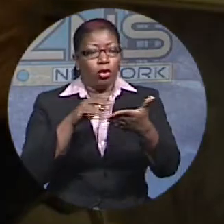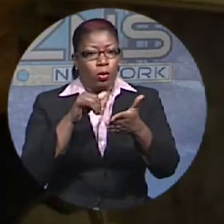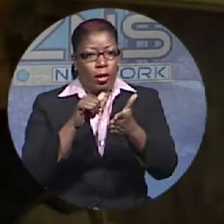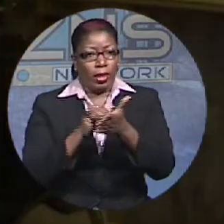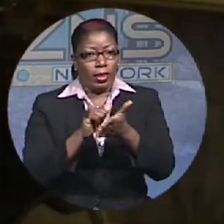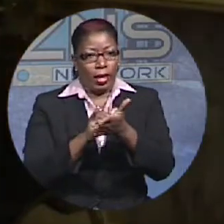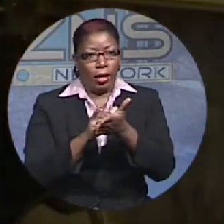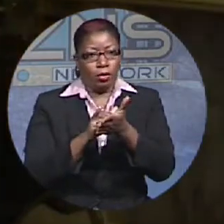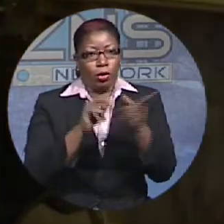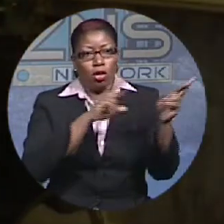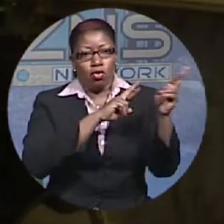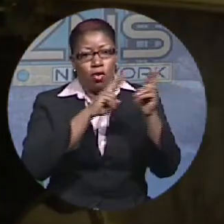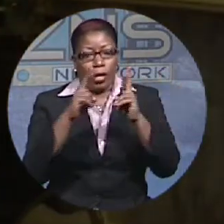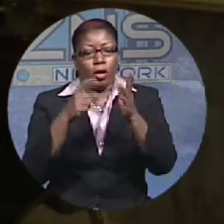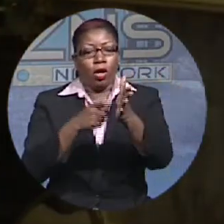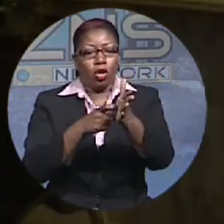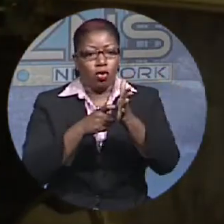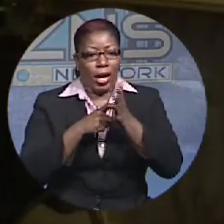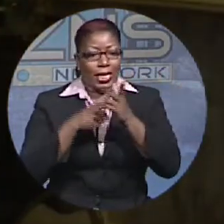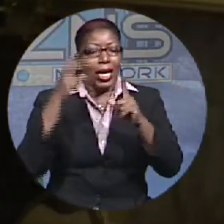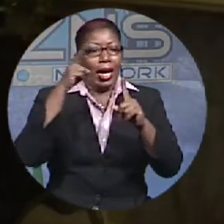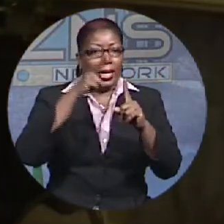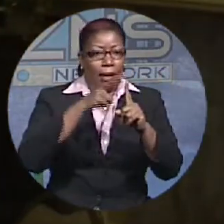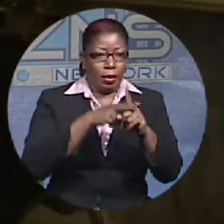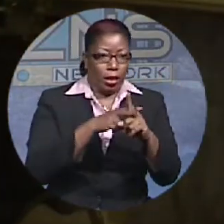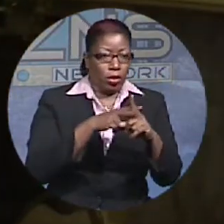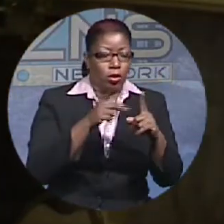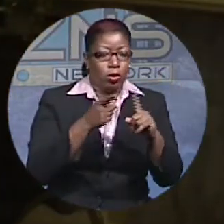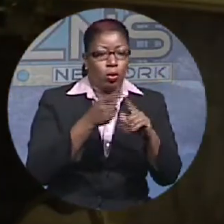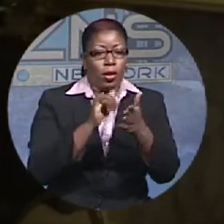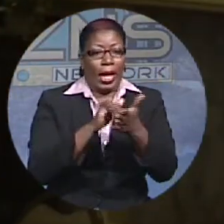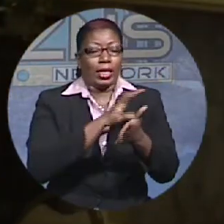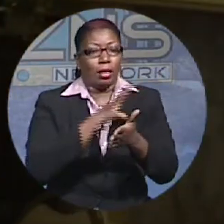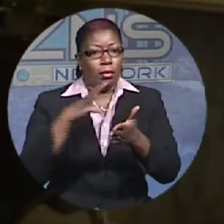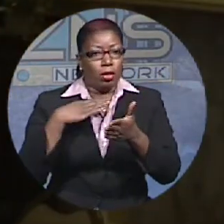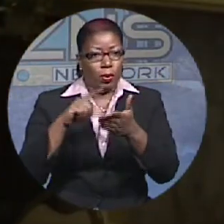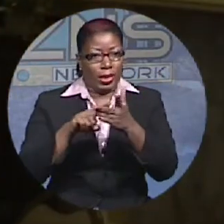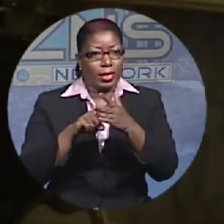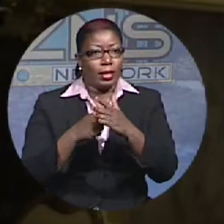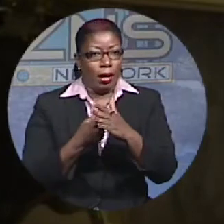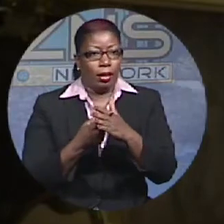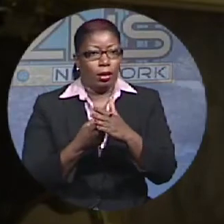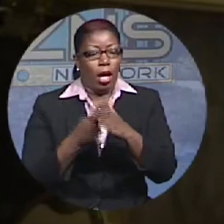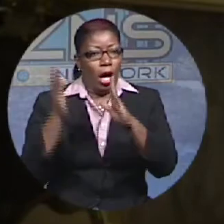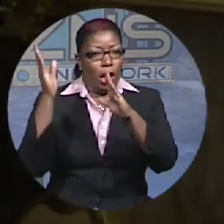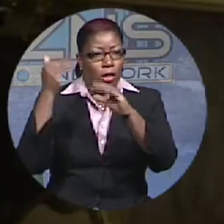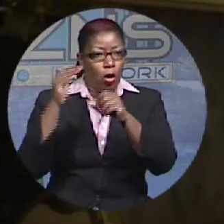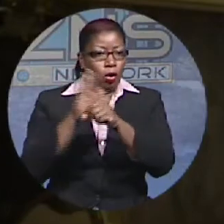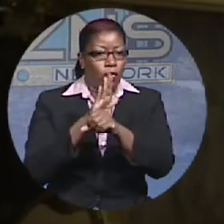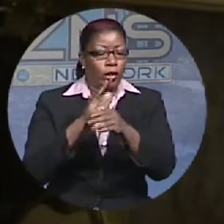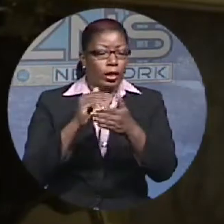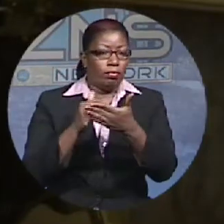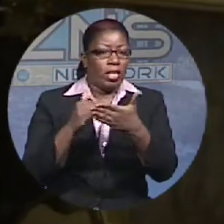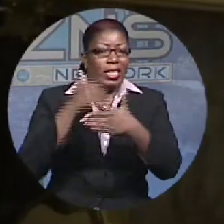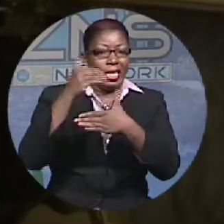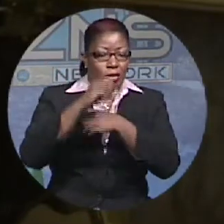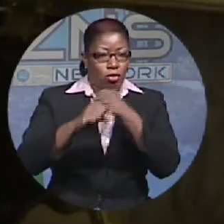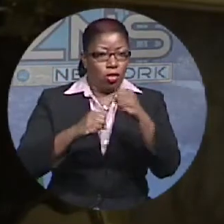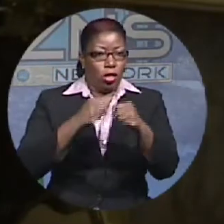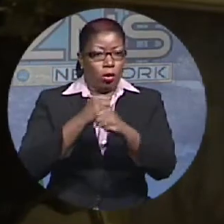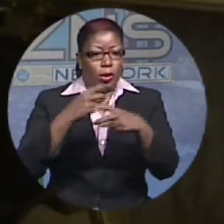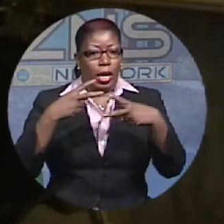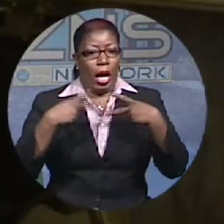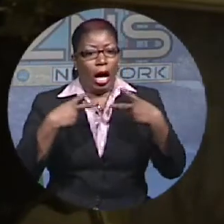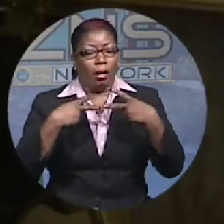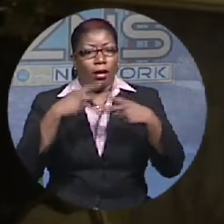our request an application to that committee so that we can get started, and hopefully by early next year we will have